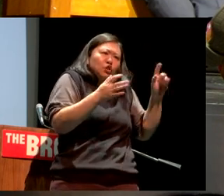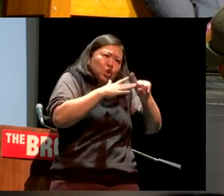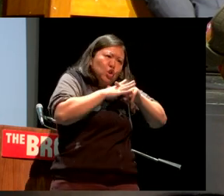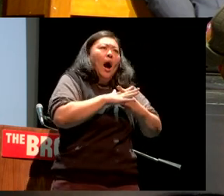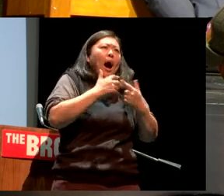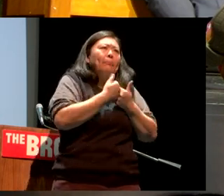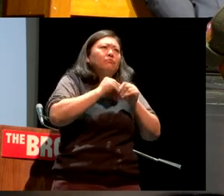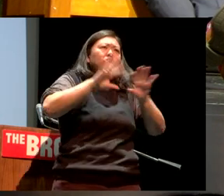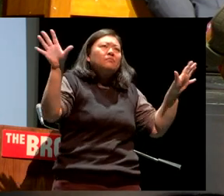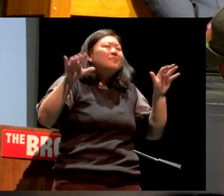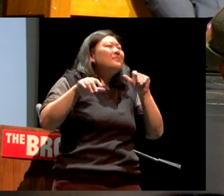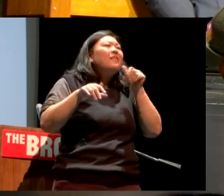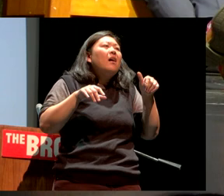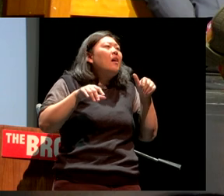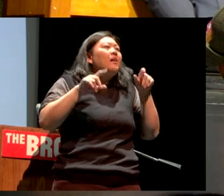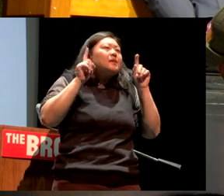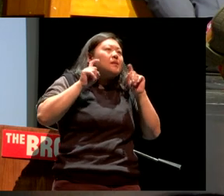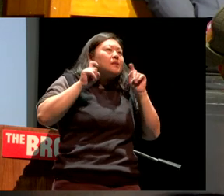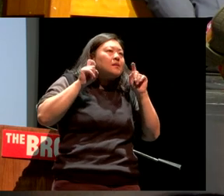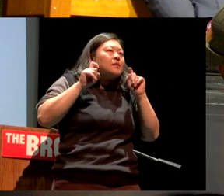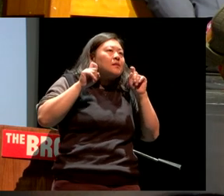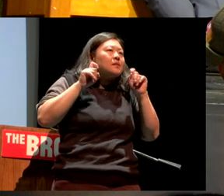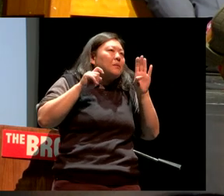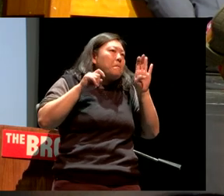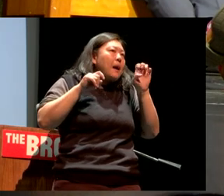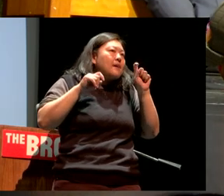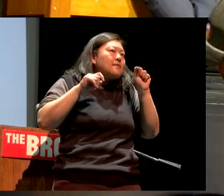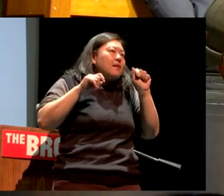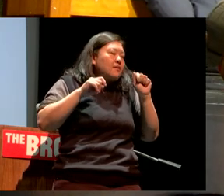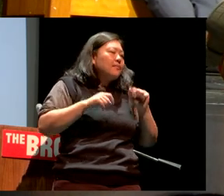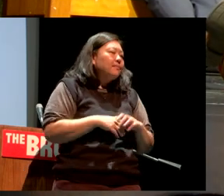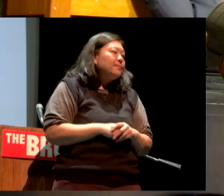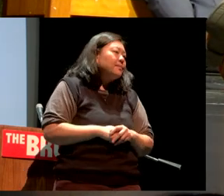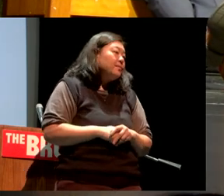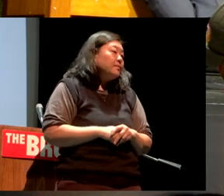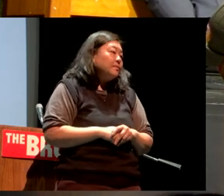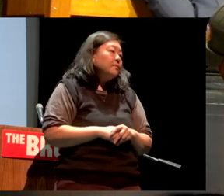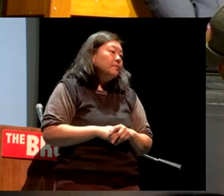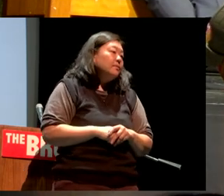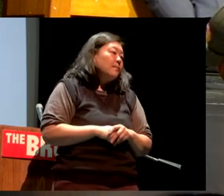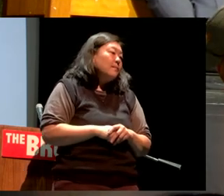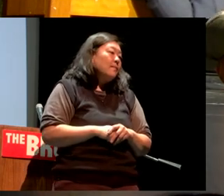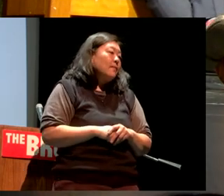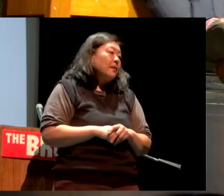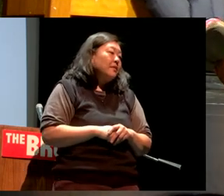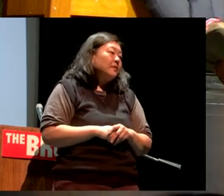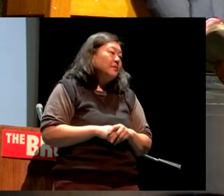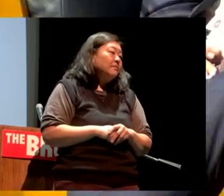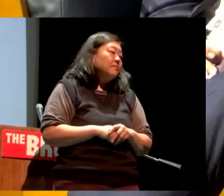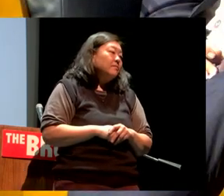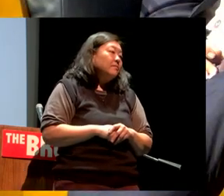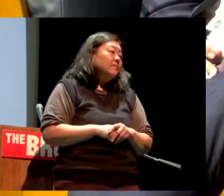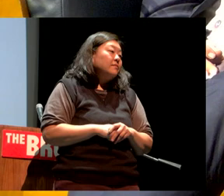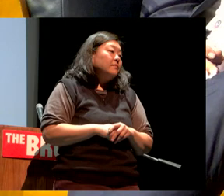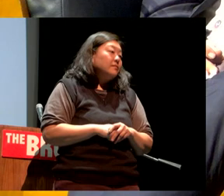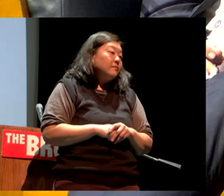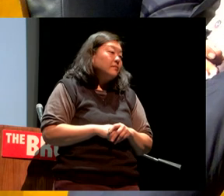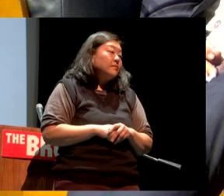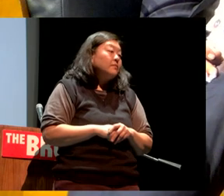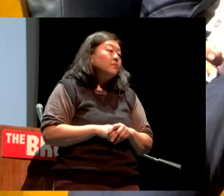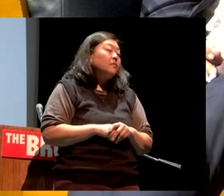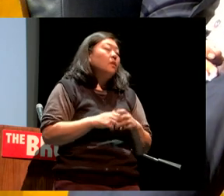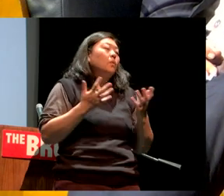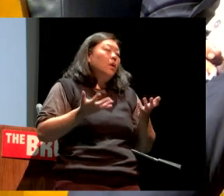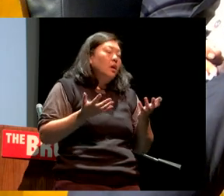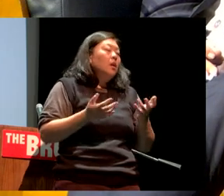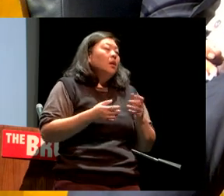it's unknown, because if you played video games and have all that culture behind, it's as if you have a little torchlight in the unknown and you kind of know where